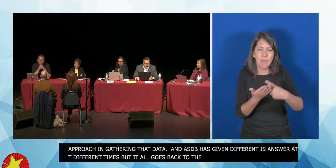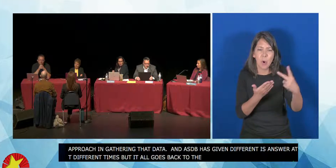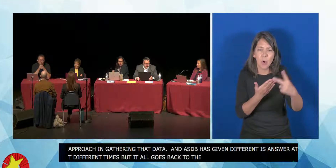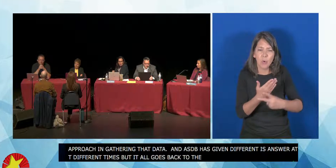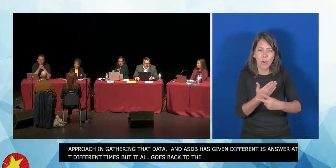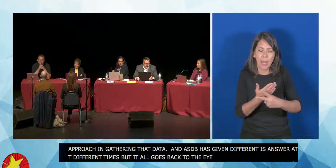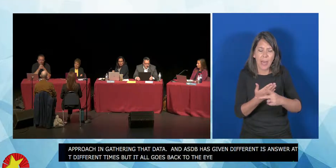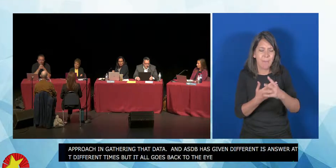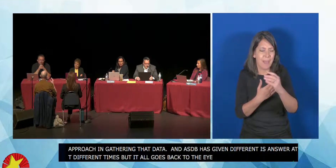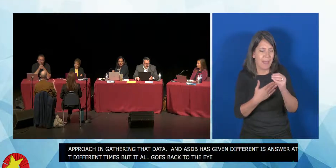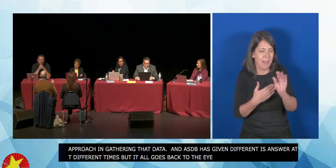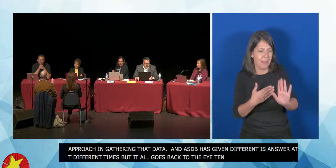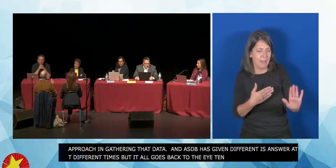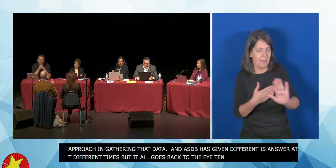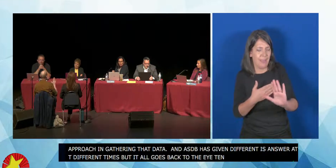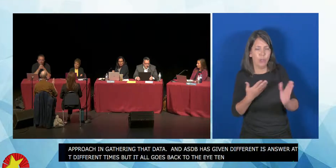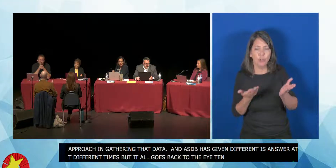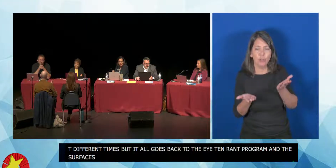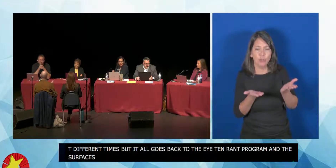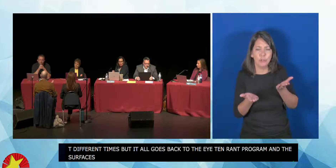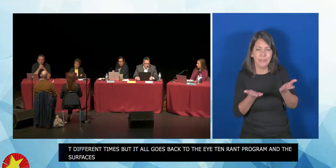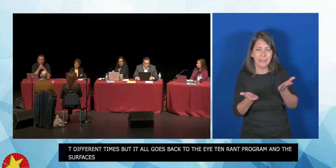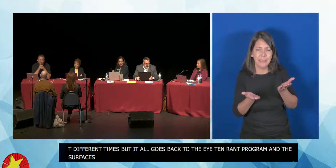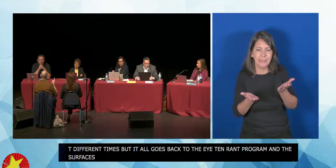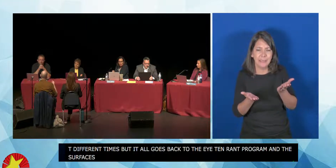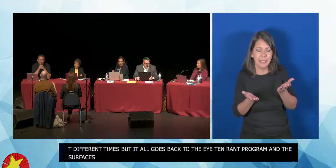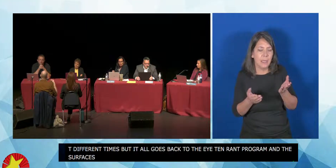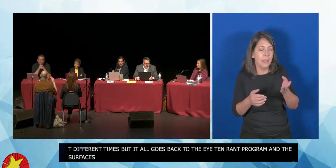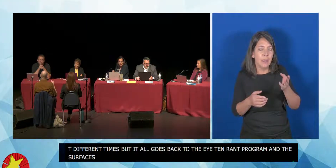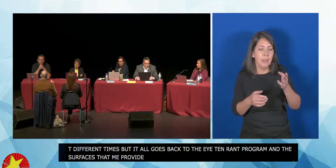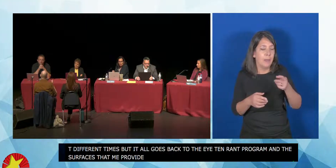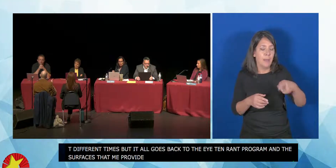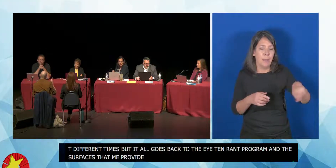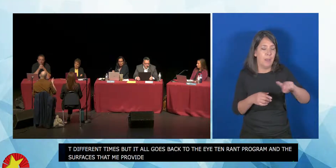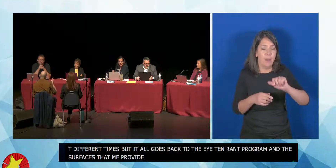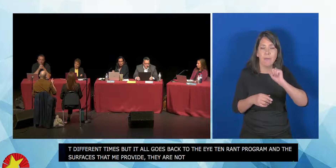and the services they provide. They are not the teacher of record